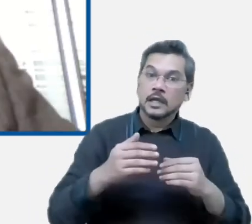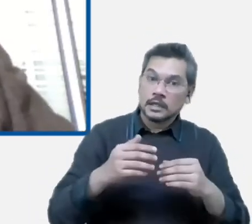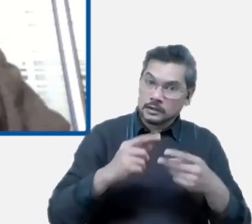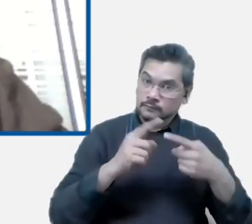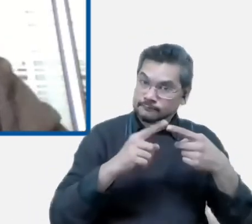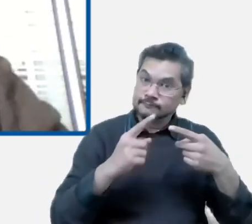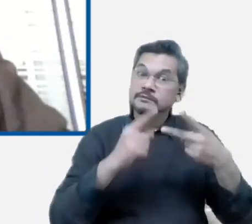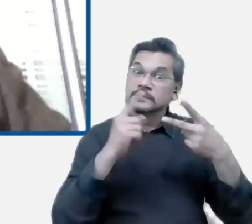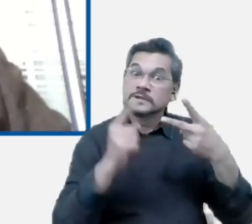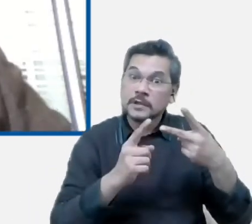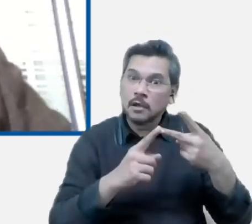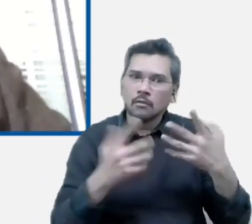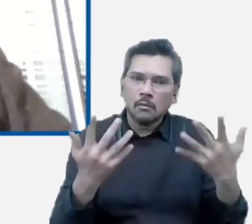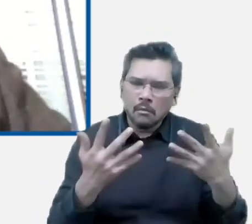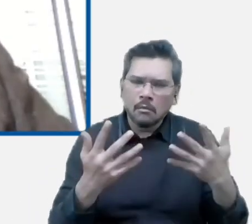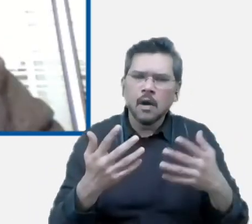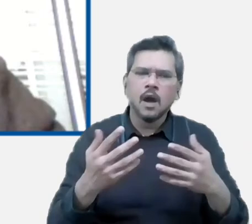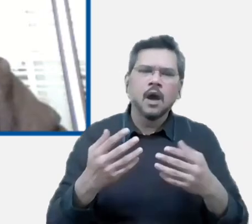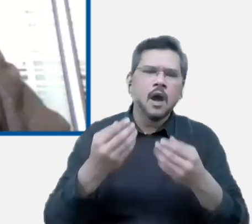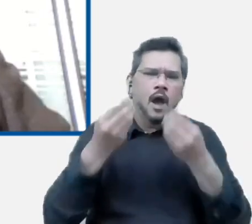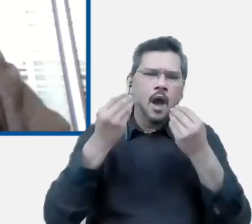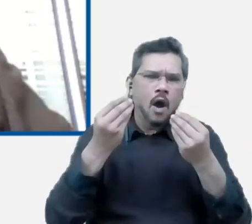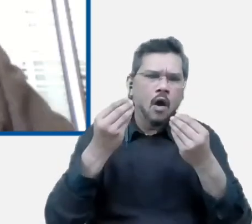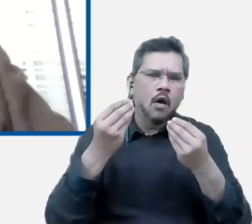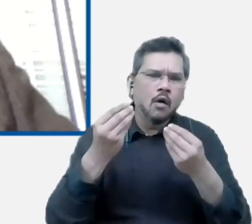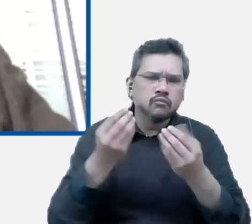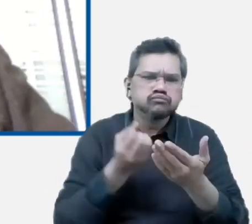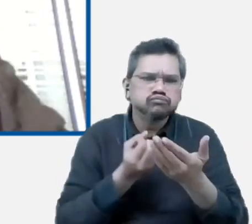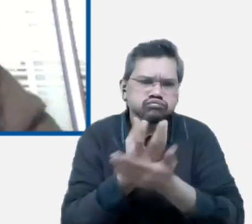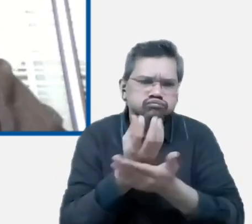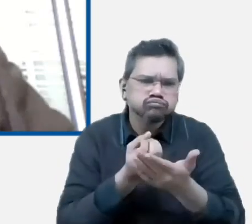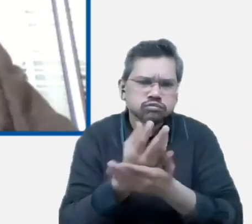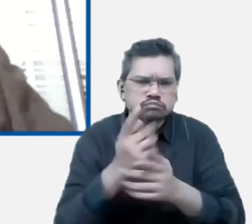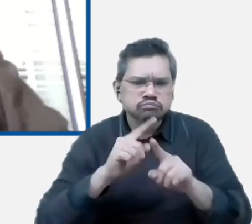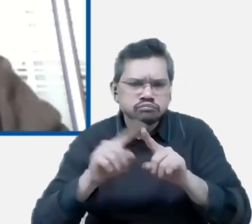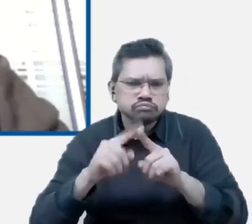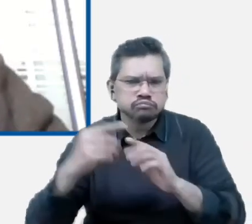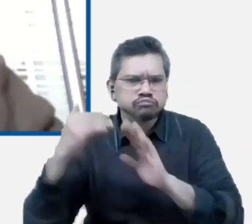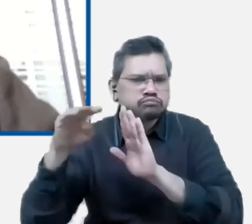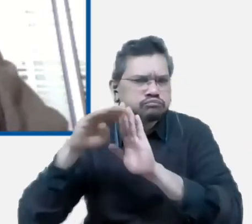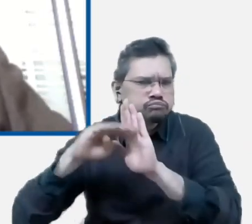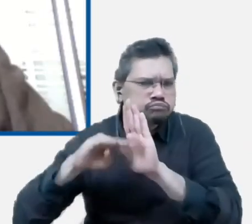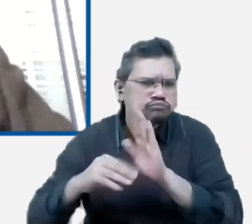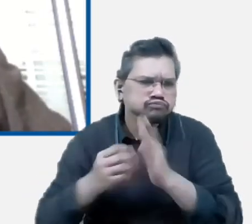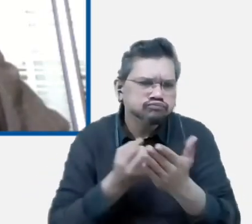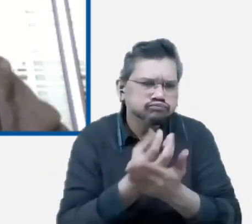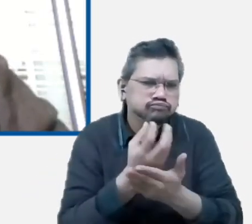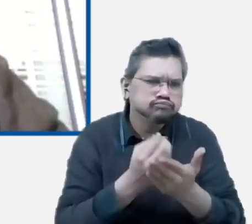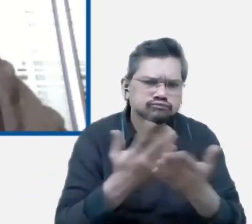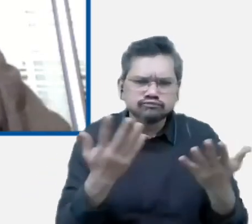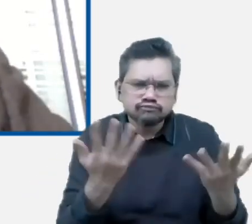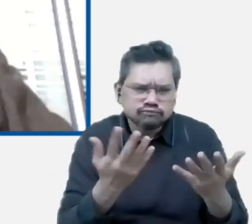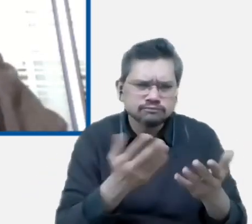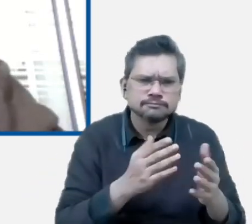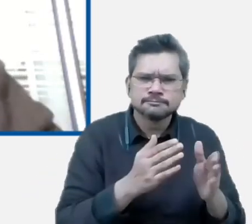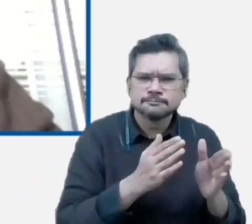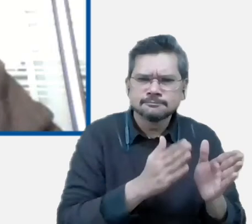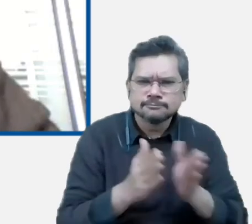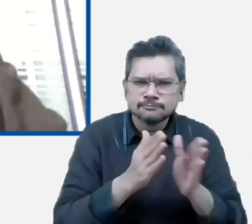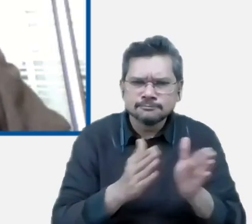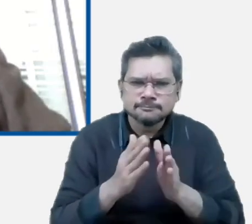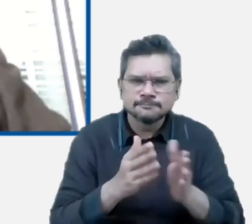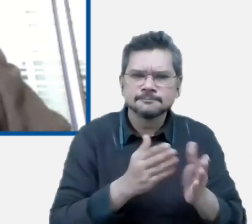the Vulnerability Assessment Committee, and particularly the terms of reference or the Vulnerability Assessment and